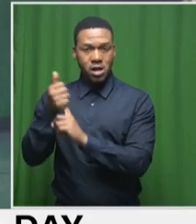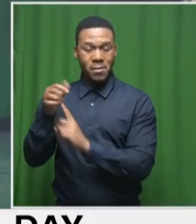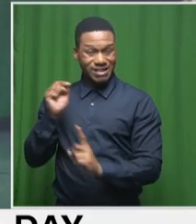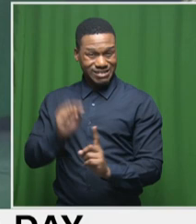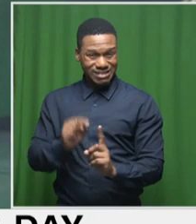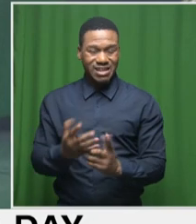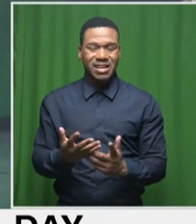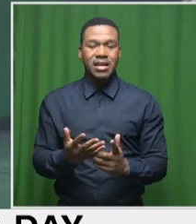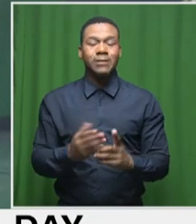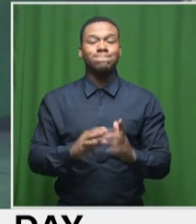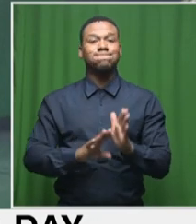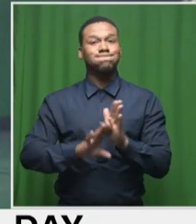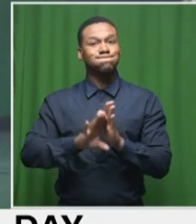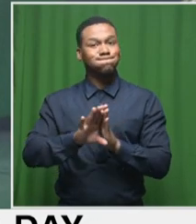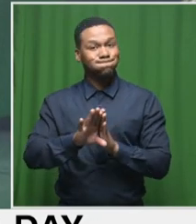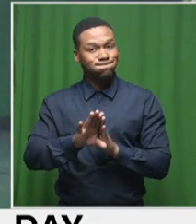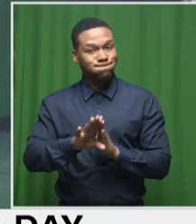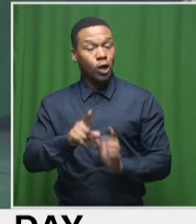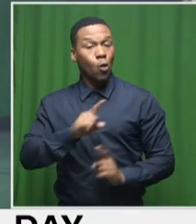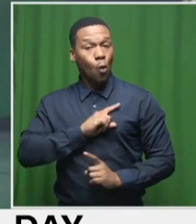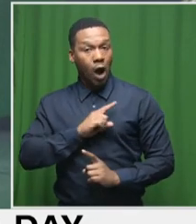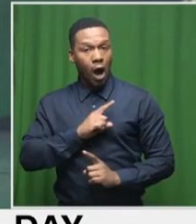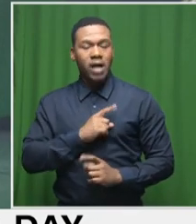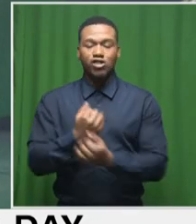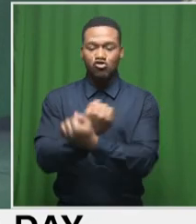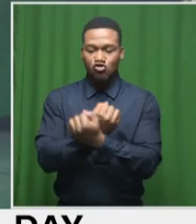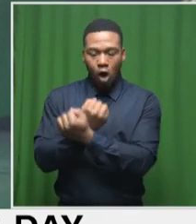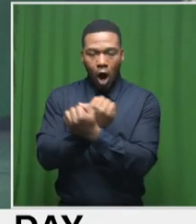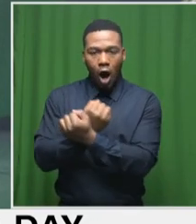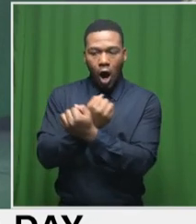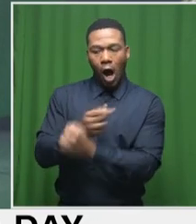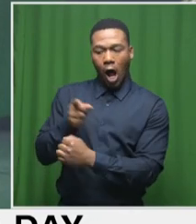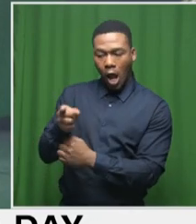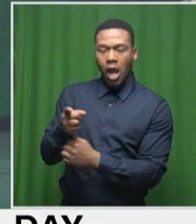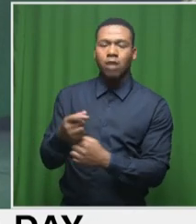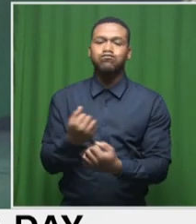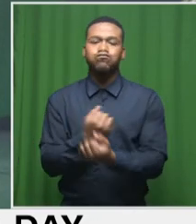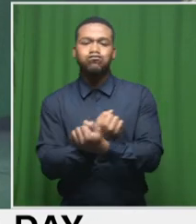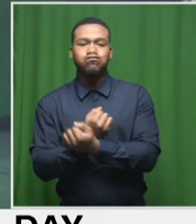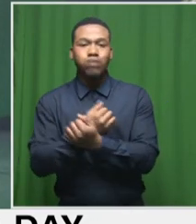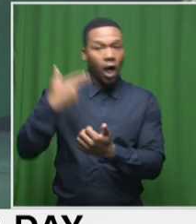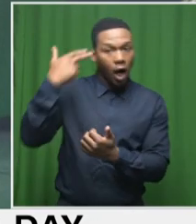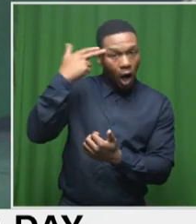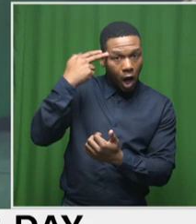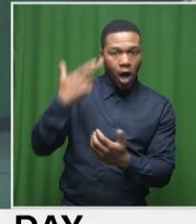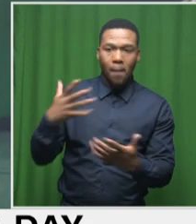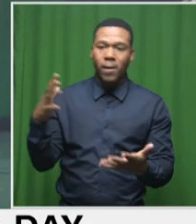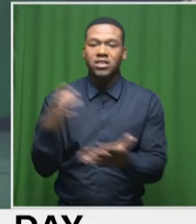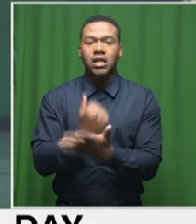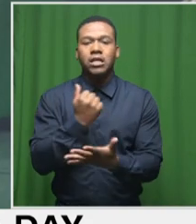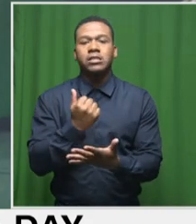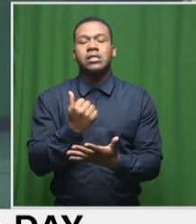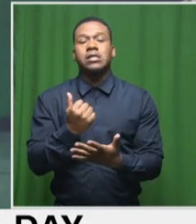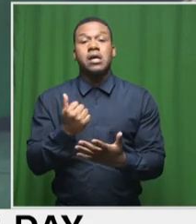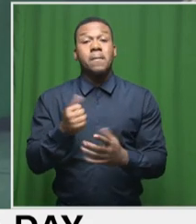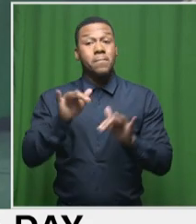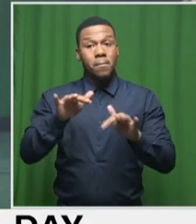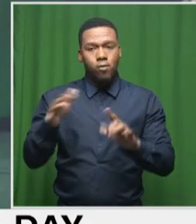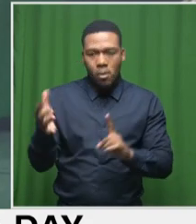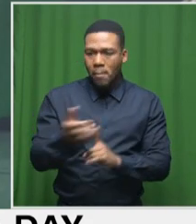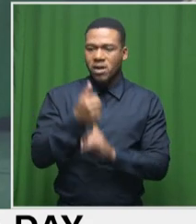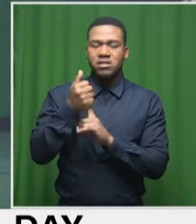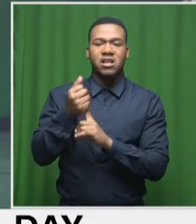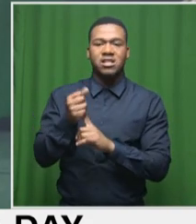what basically happened when those trucks are being hijacked, the people that are being taken, to the bushes, we